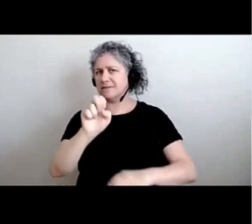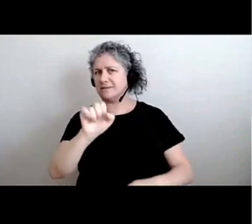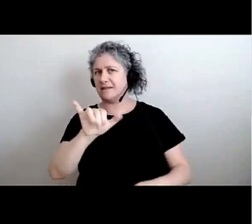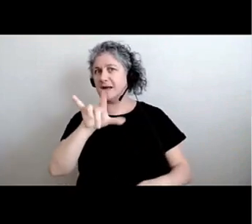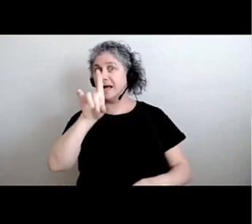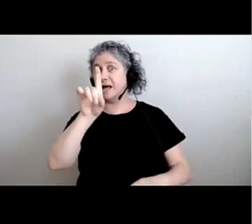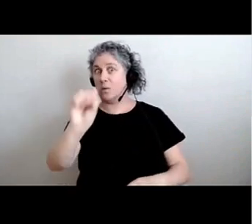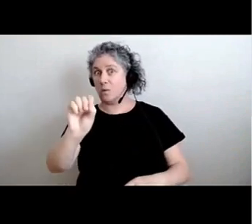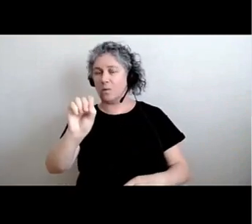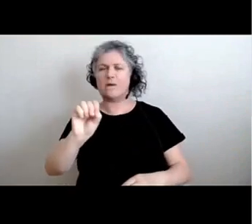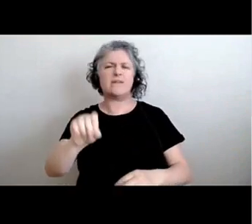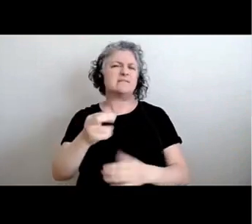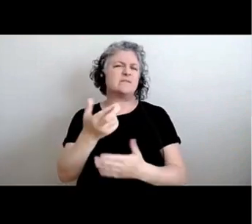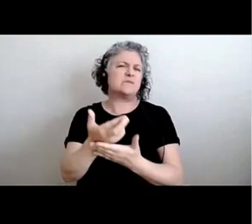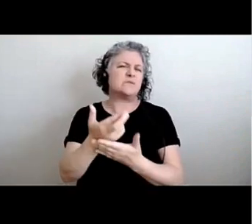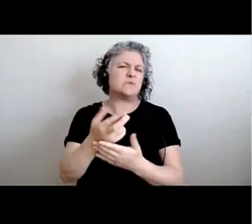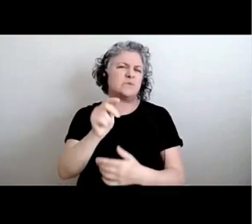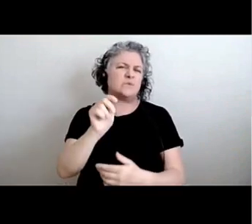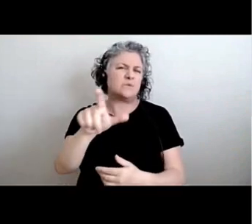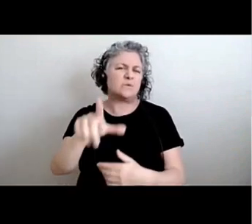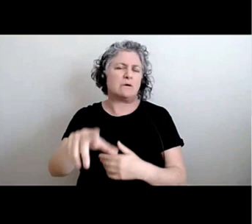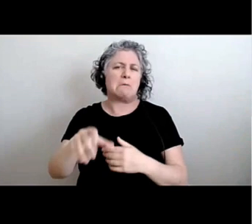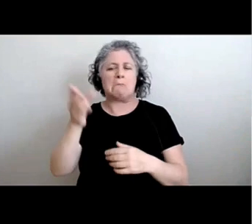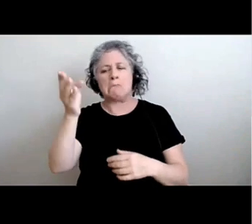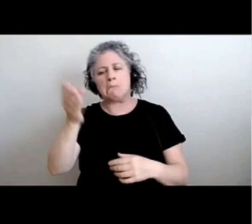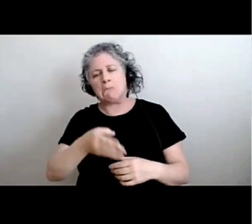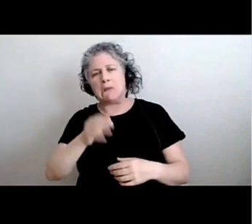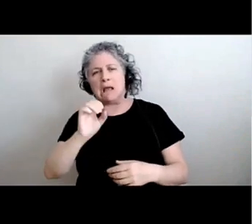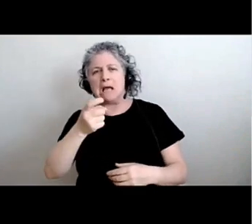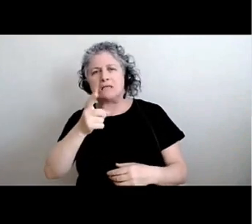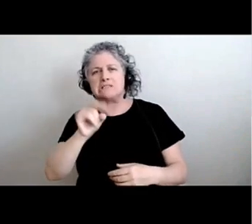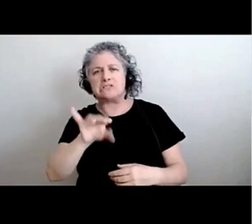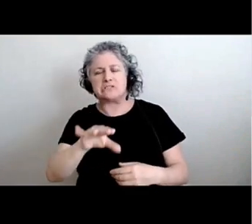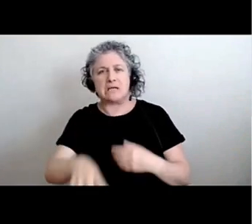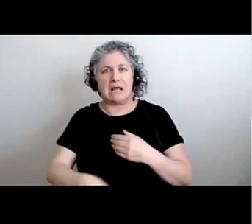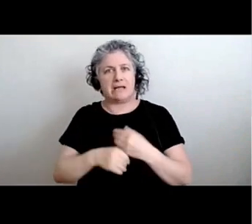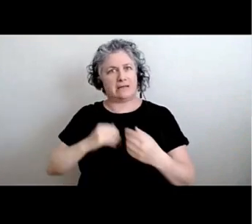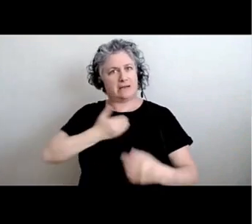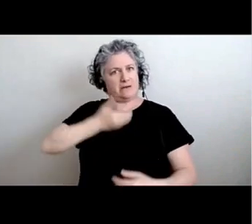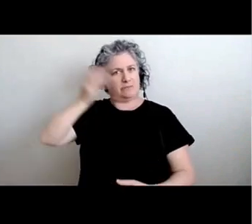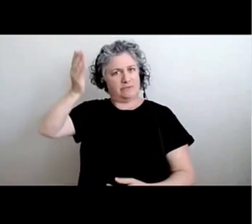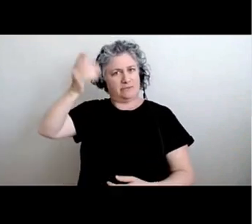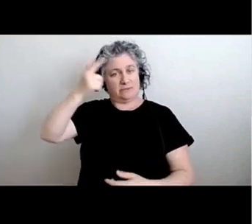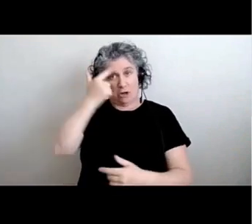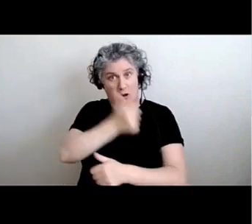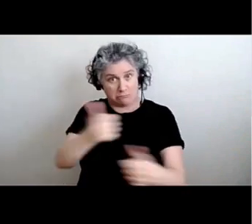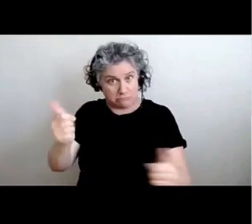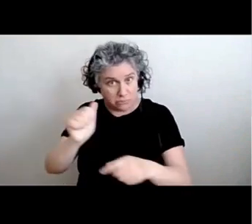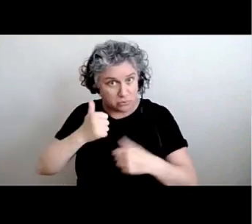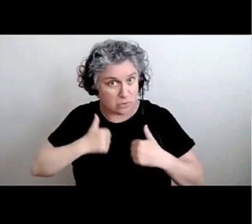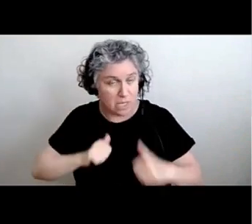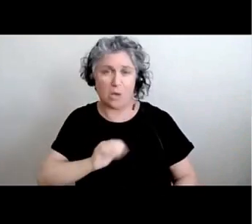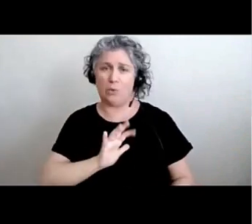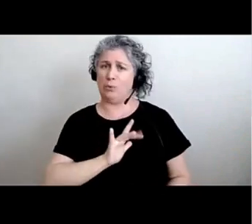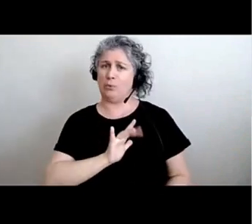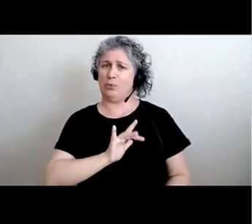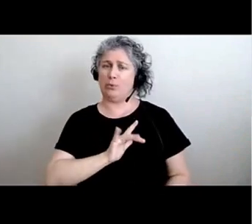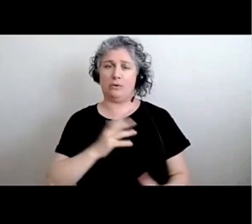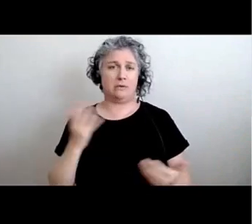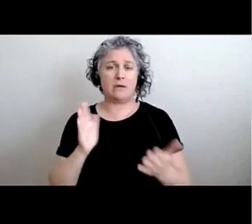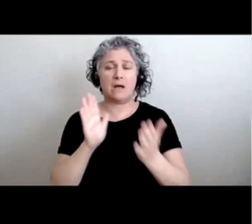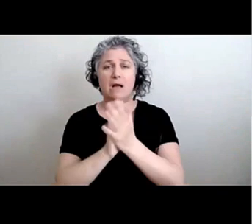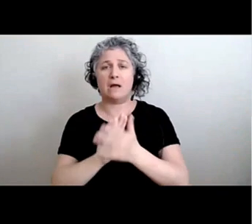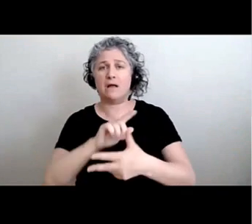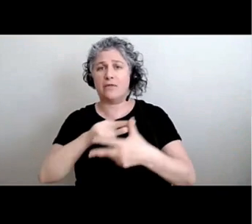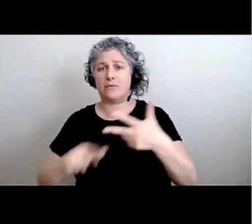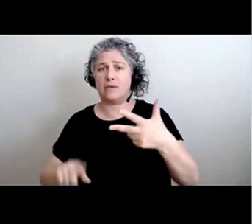a tool/extension we added to our presentation sites. If you ever want to try on your own, it allows you to ask 3